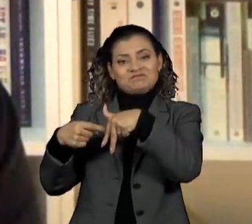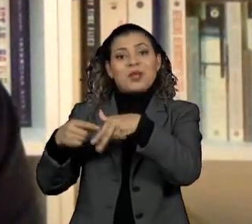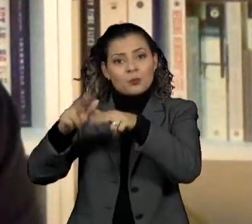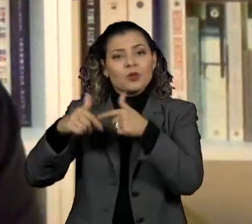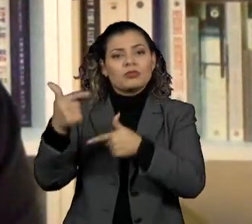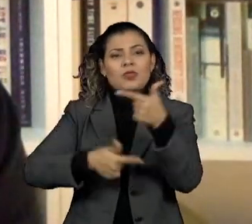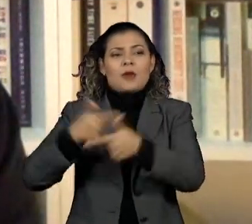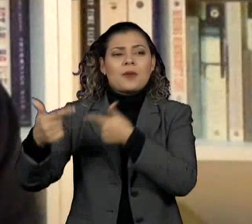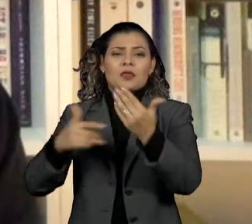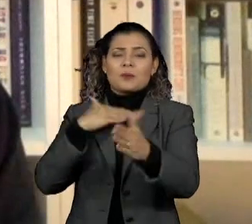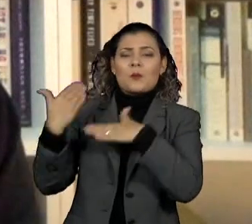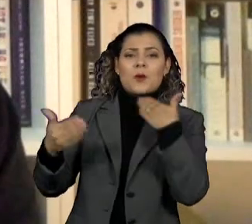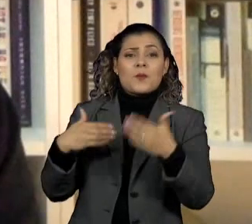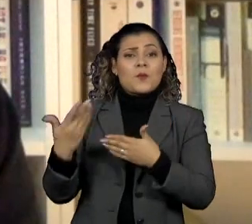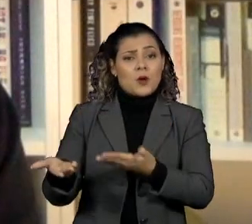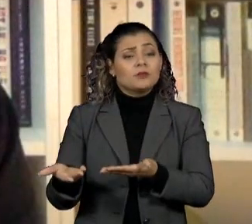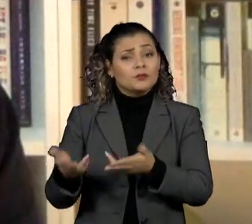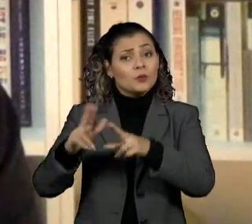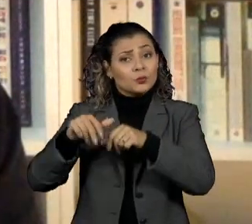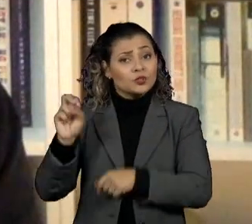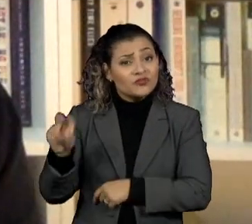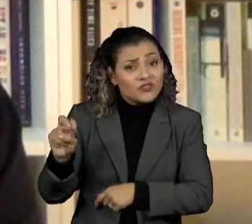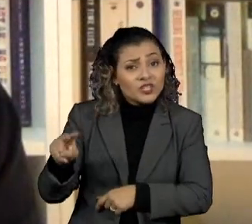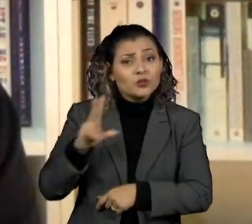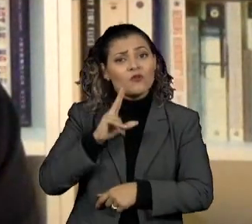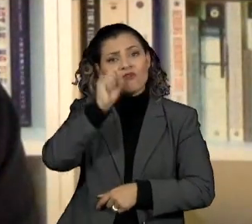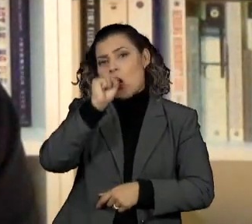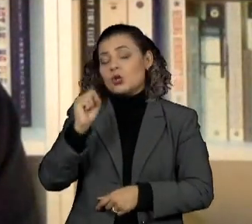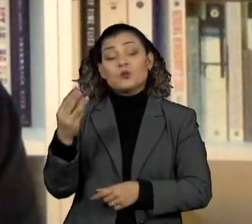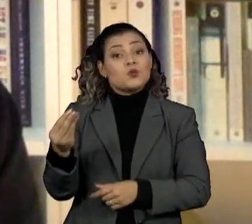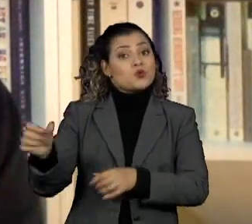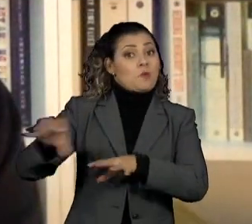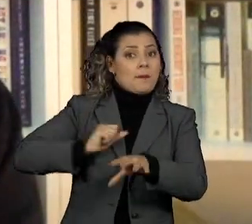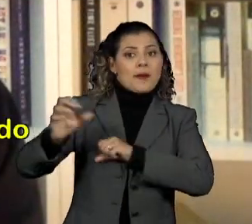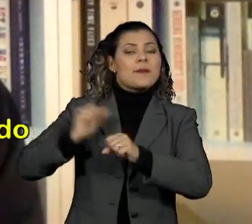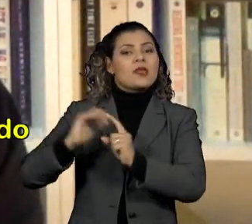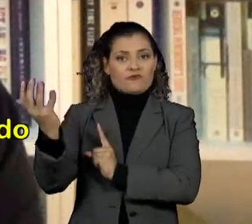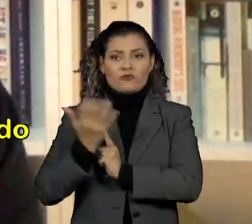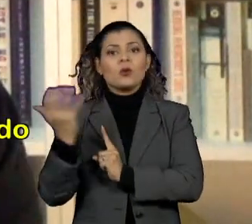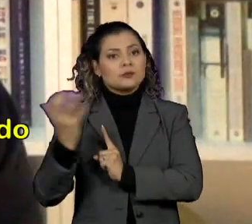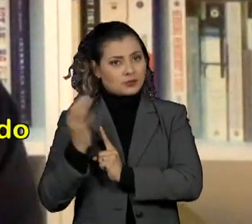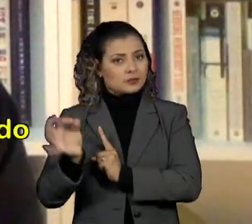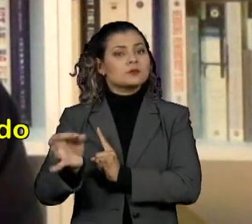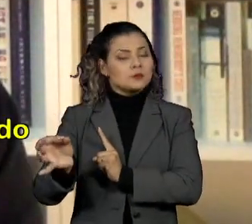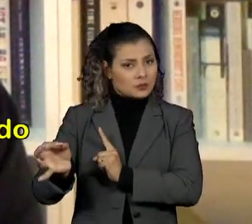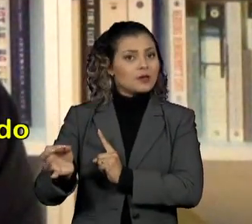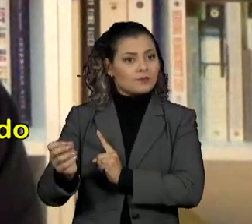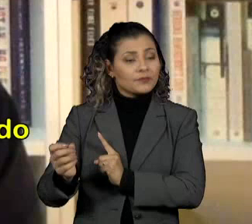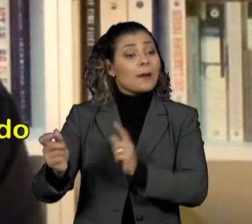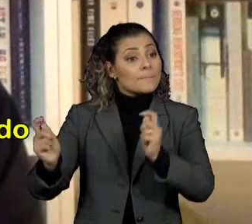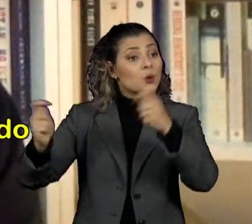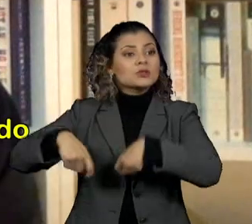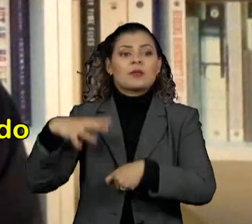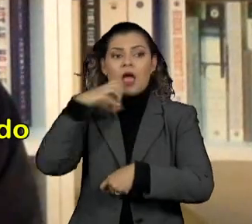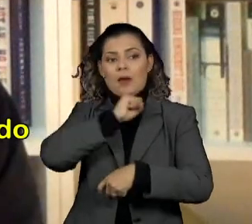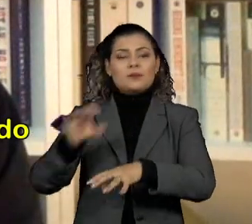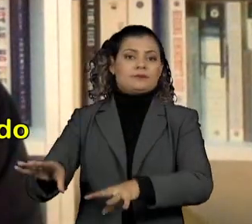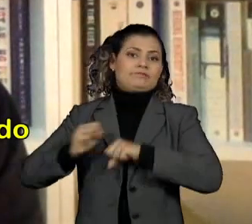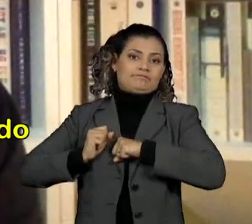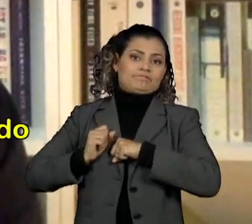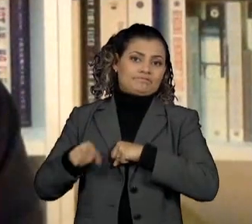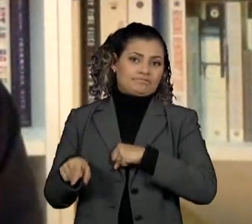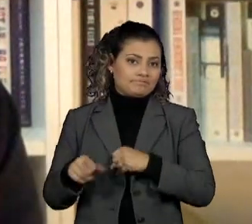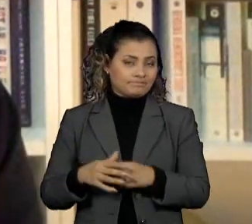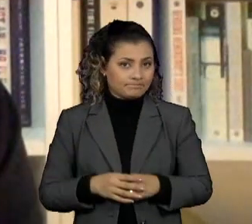would suggest that the dose of the virus has something to do with the chances of getting the